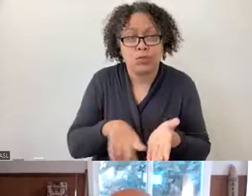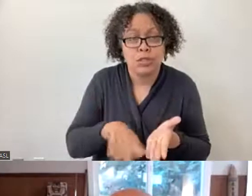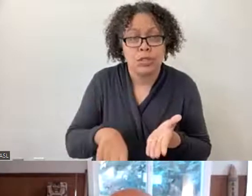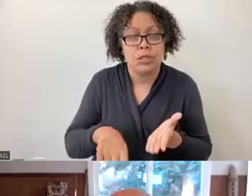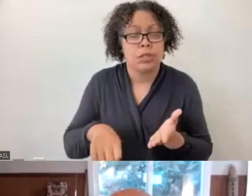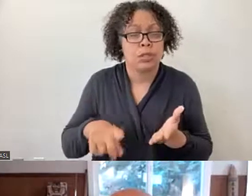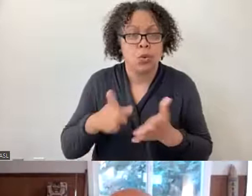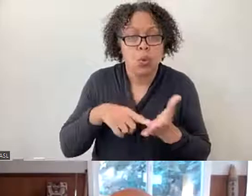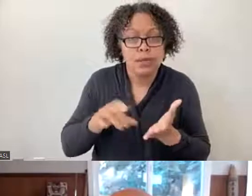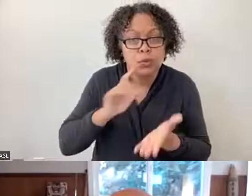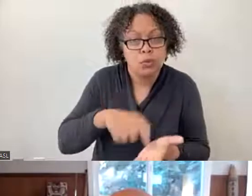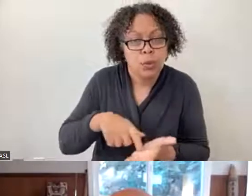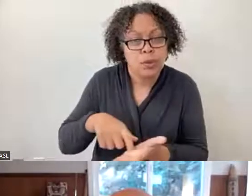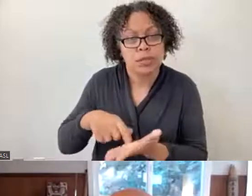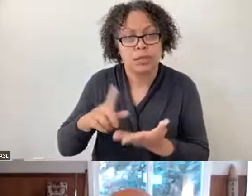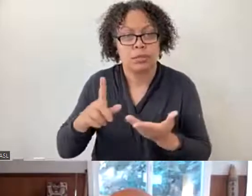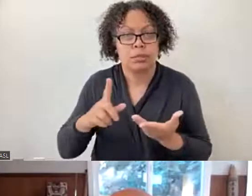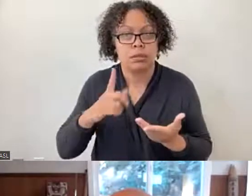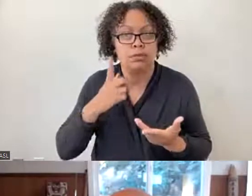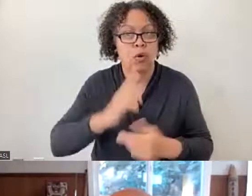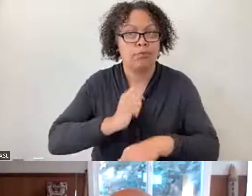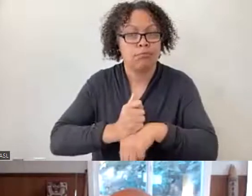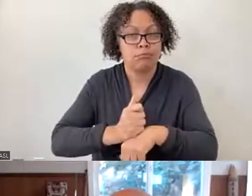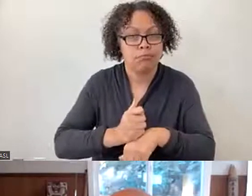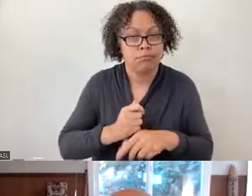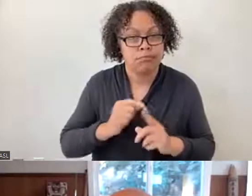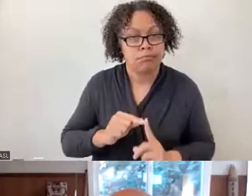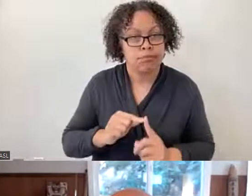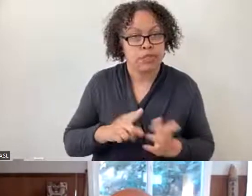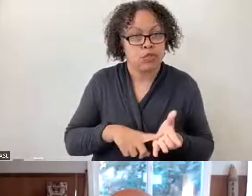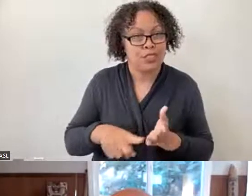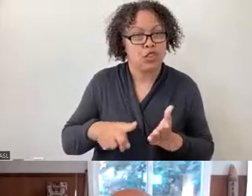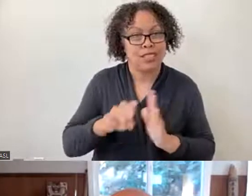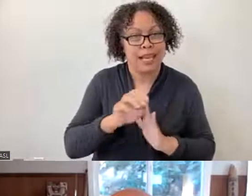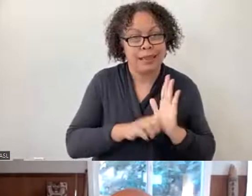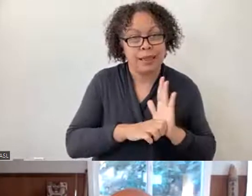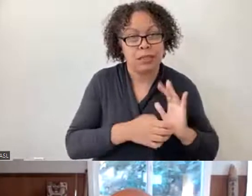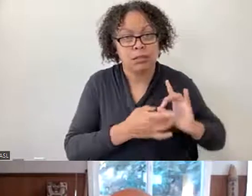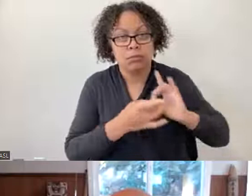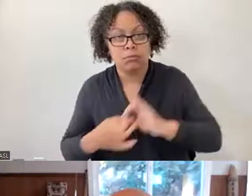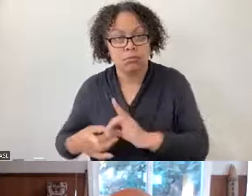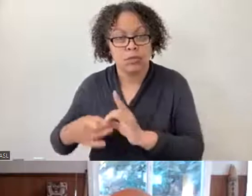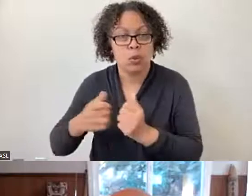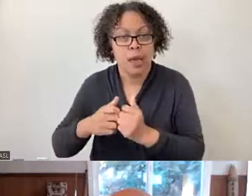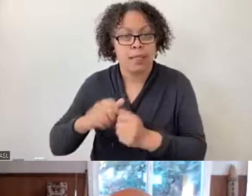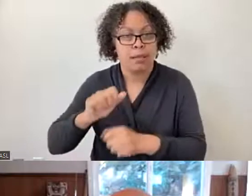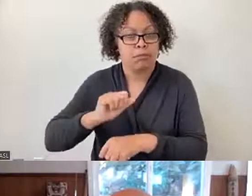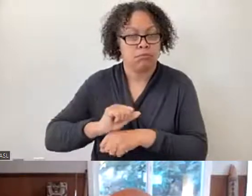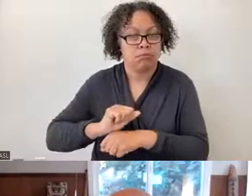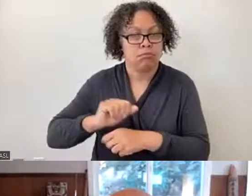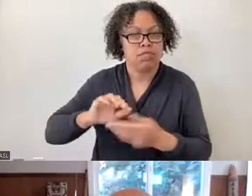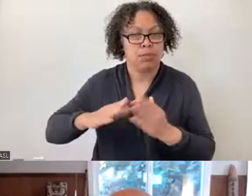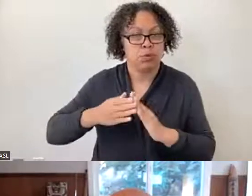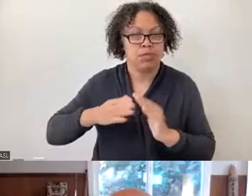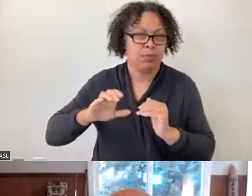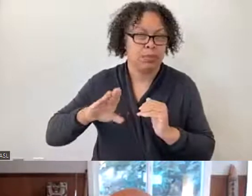they observed when it comes to establishing meaningful research ethics with community-based organizations. Rebecca, Jen, Peter, the